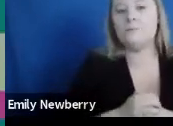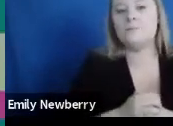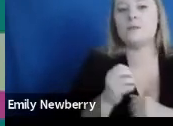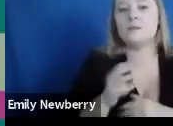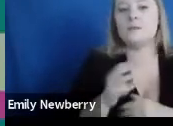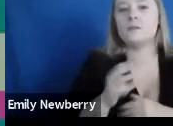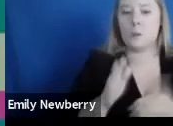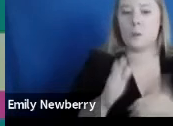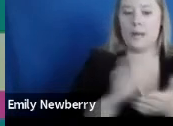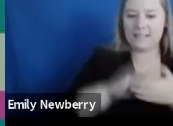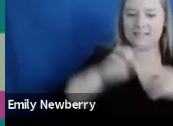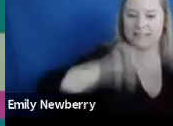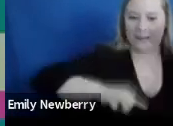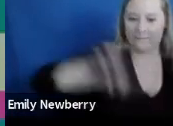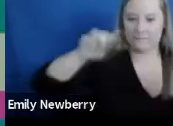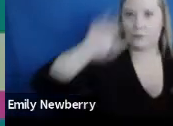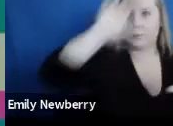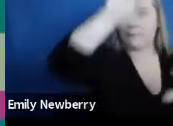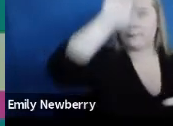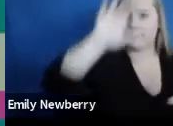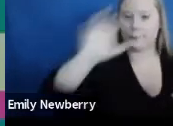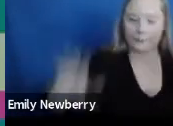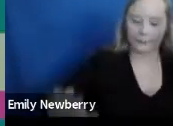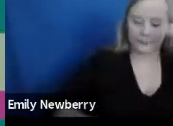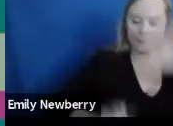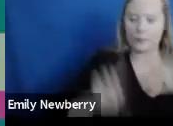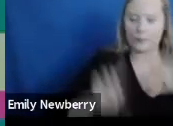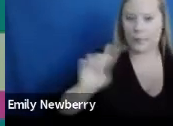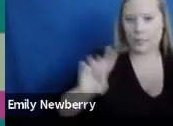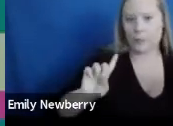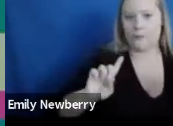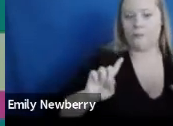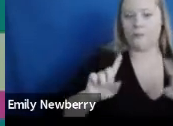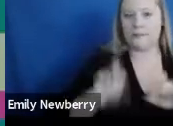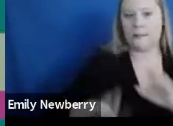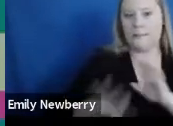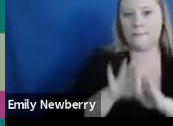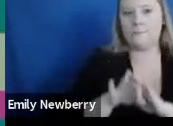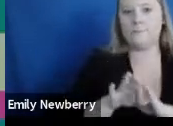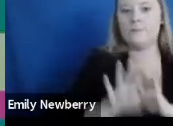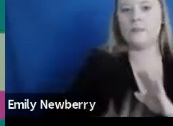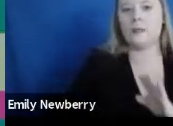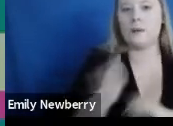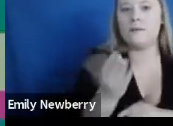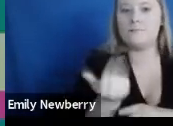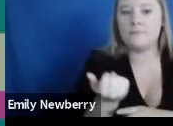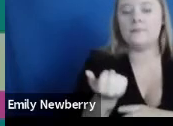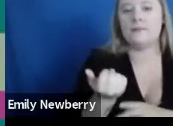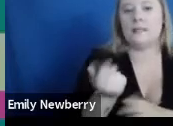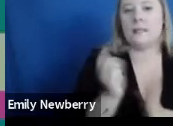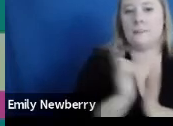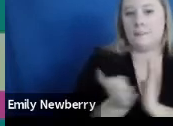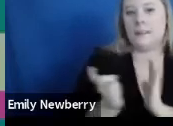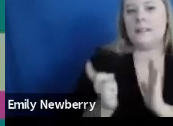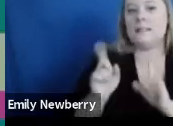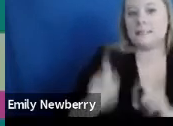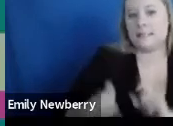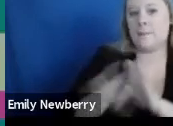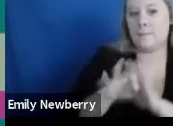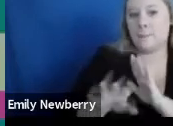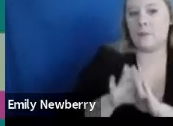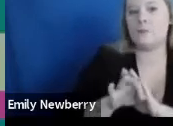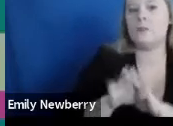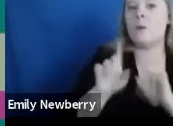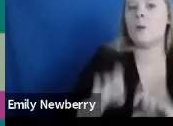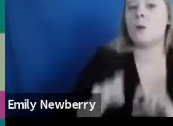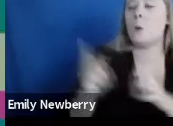of these wells that we're sampling. Traditionally, we've done 15-minute sampling intervals, and we go out and we download them